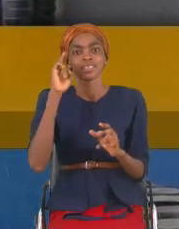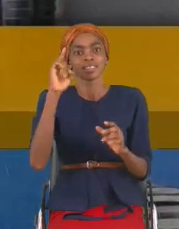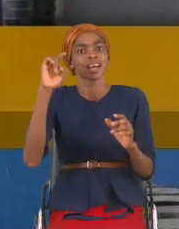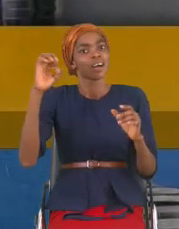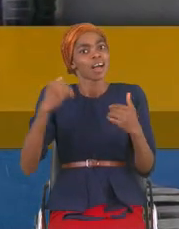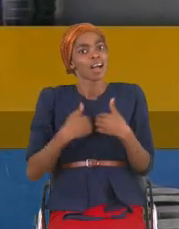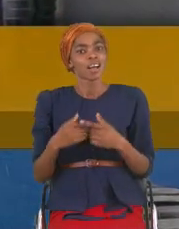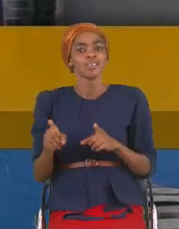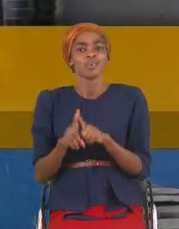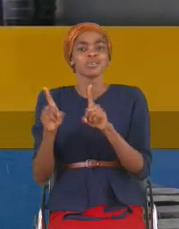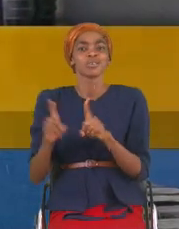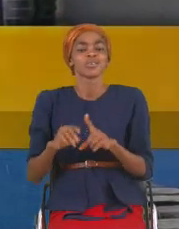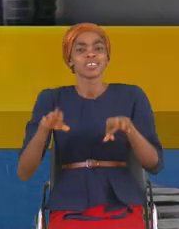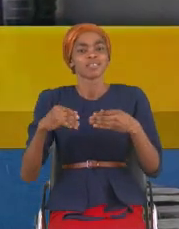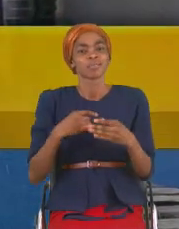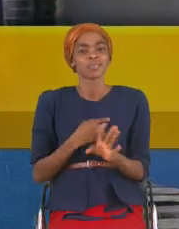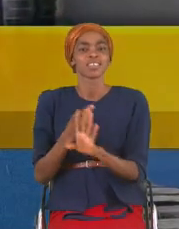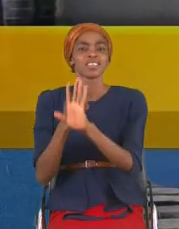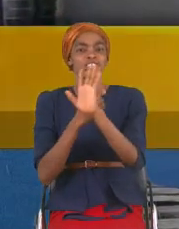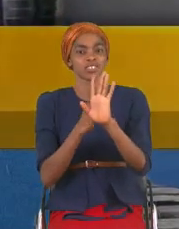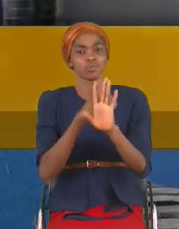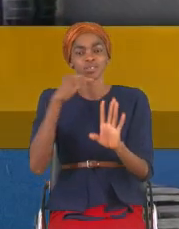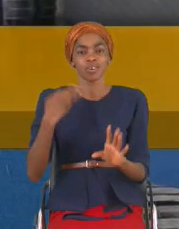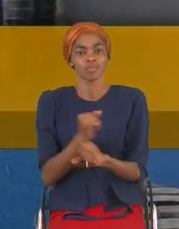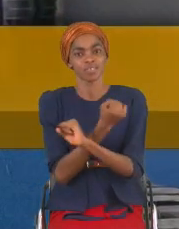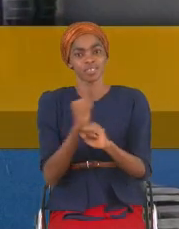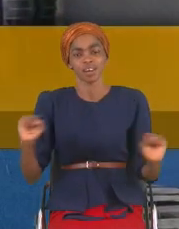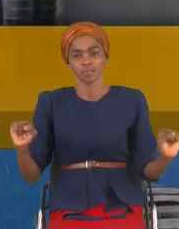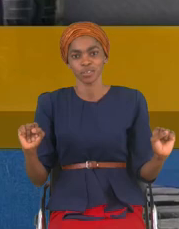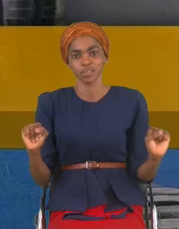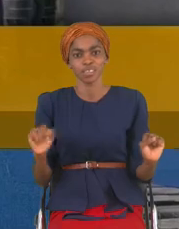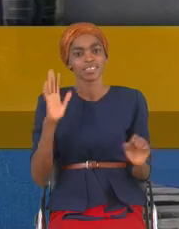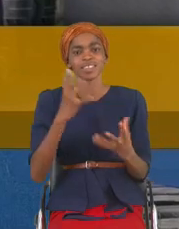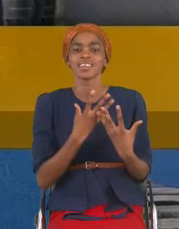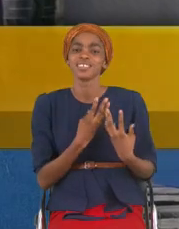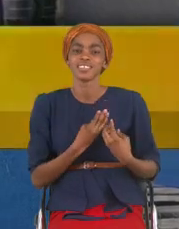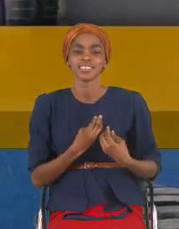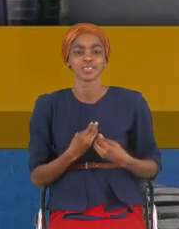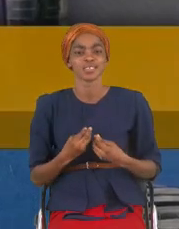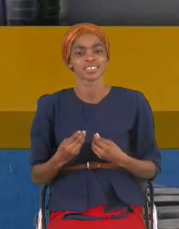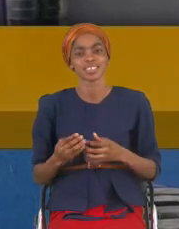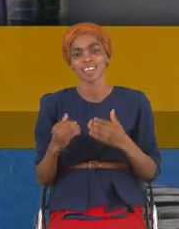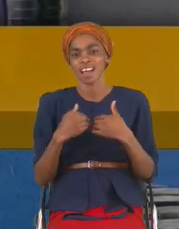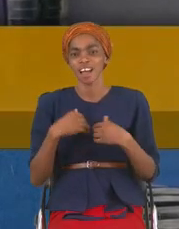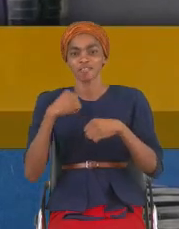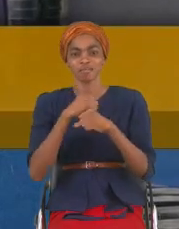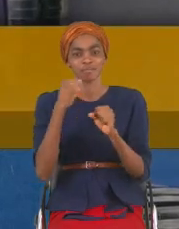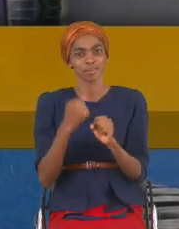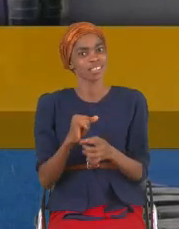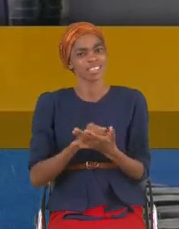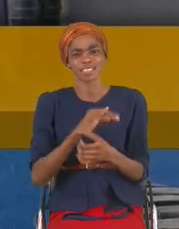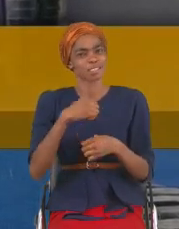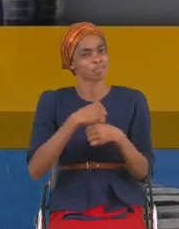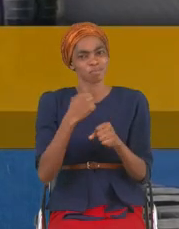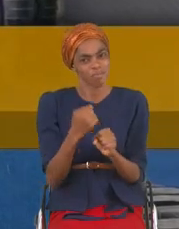me the shield of thy salvation. Thy gentleness has made, that's the word made,